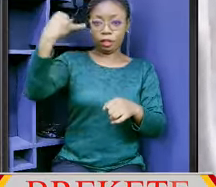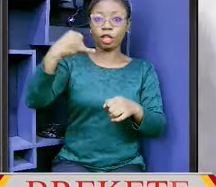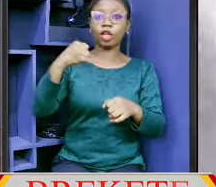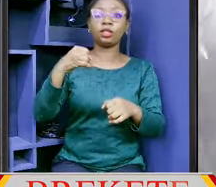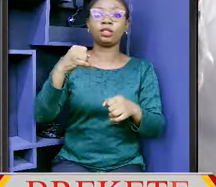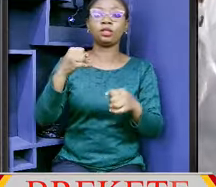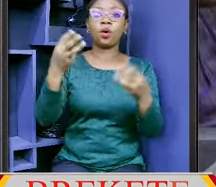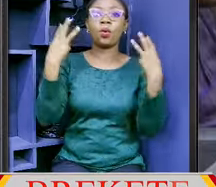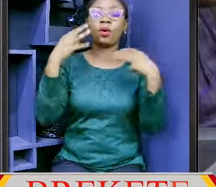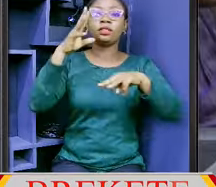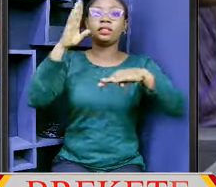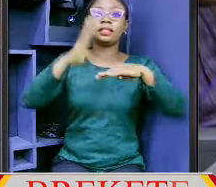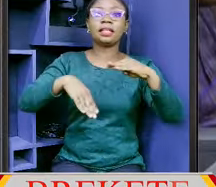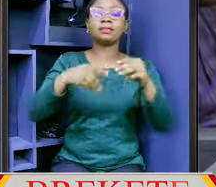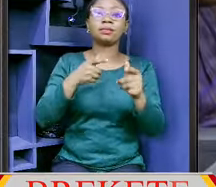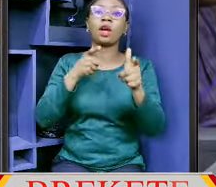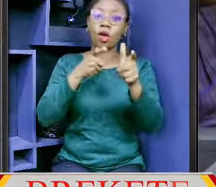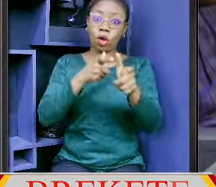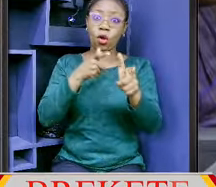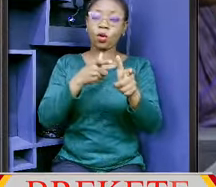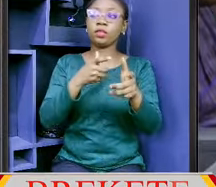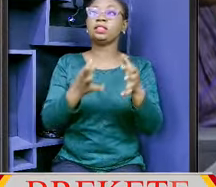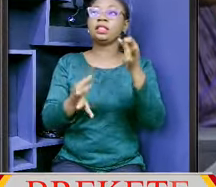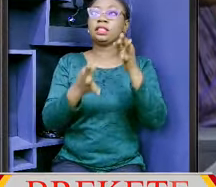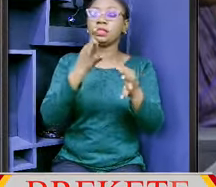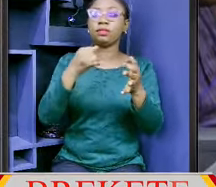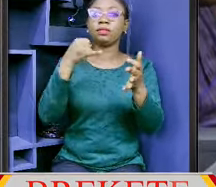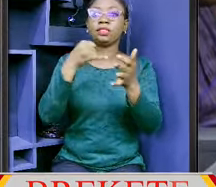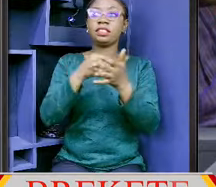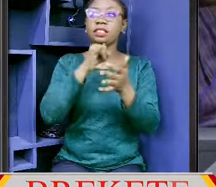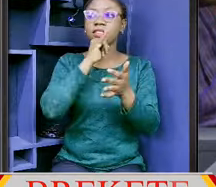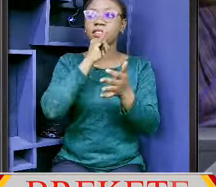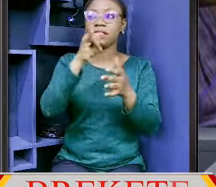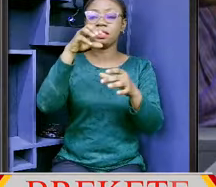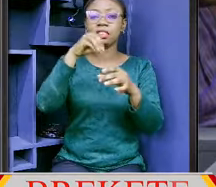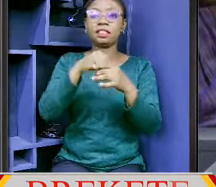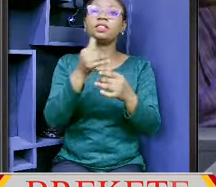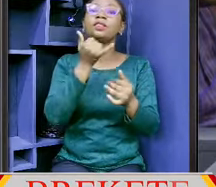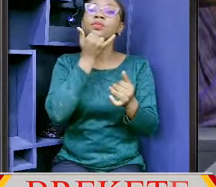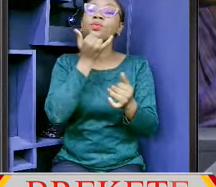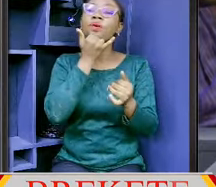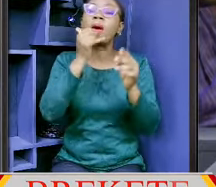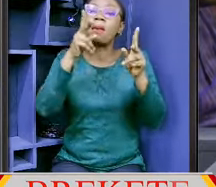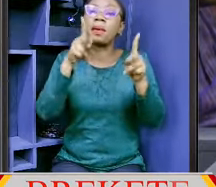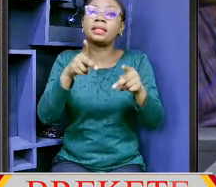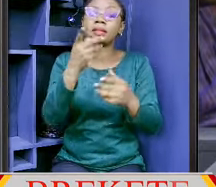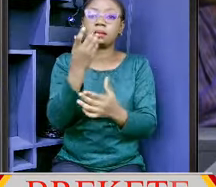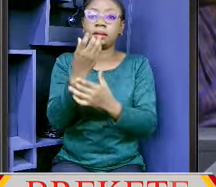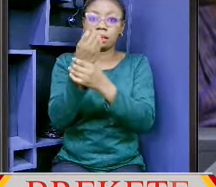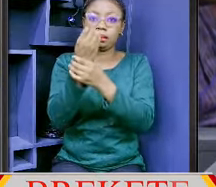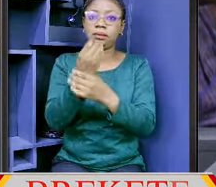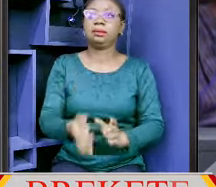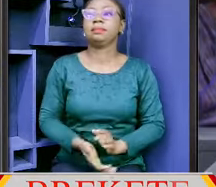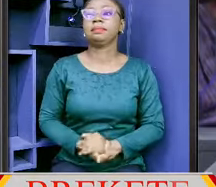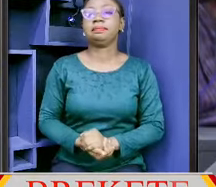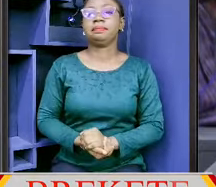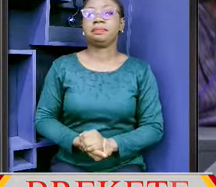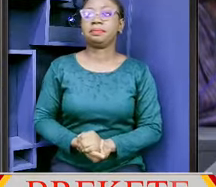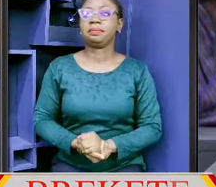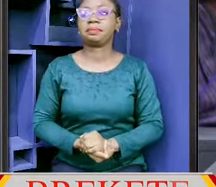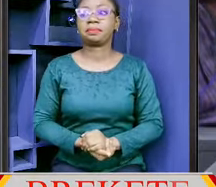is worse than a bomb. If it is in the wrong person's hand.